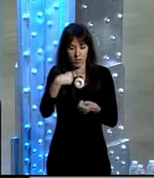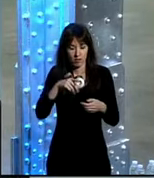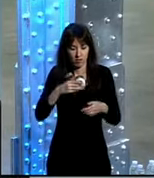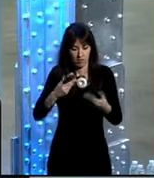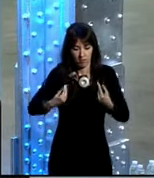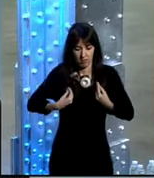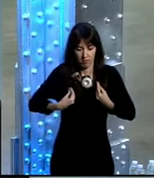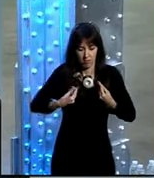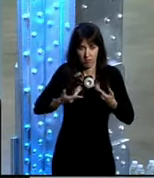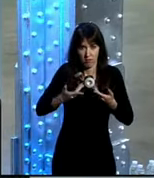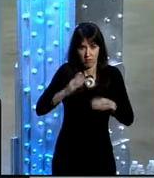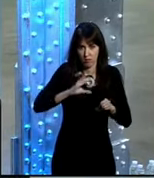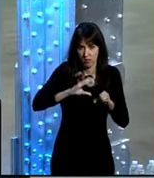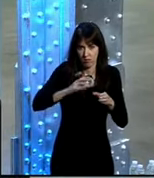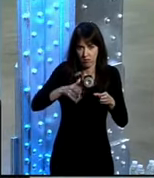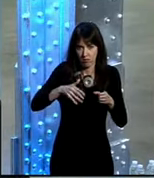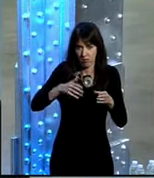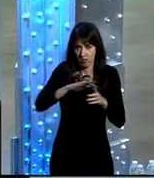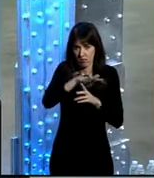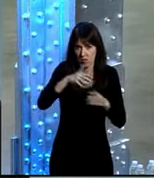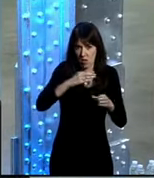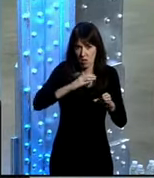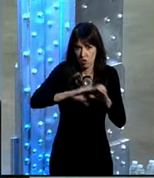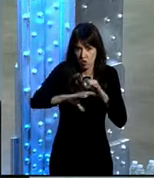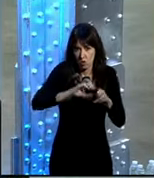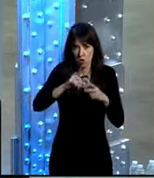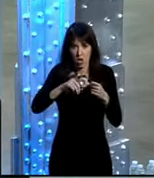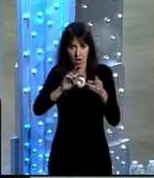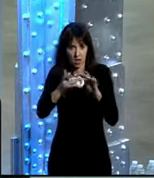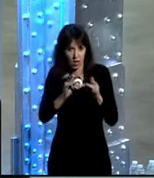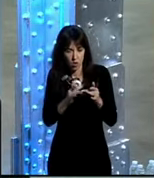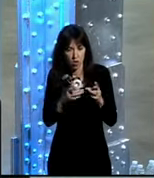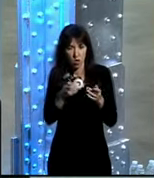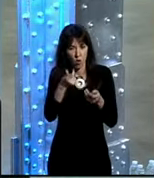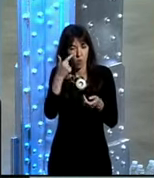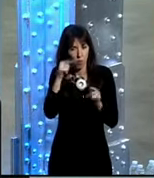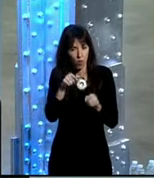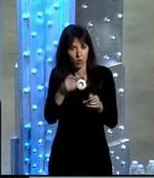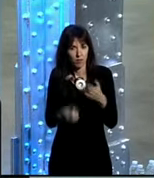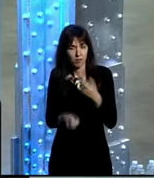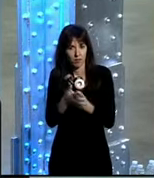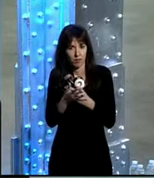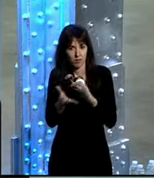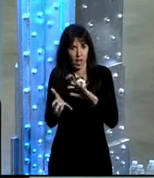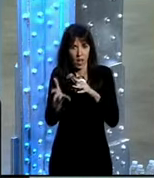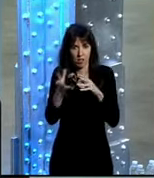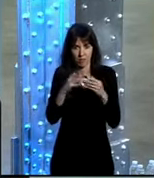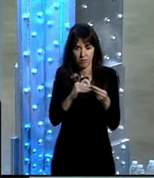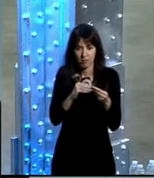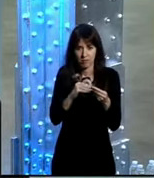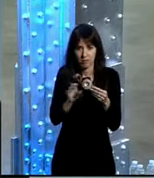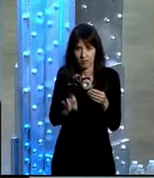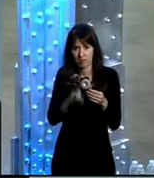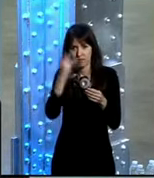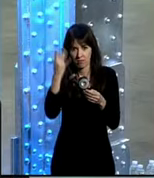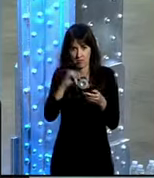that search, or we're trying to improve our communication, our relational world, and that's when that